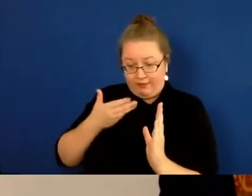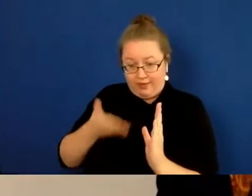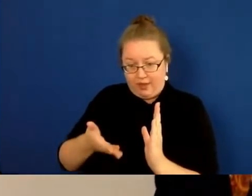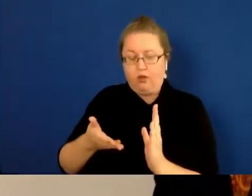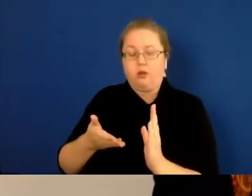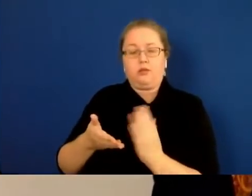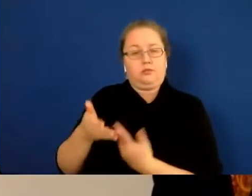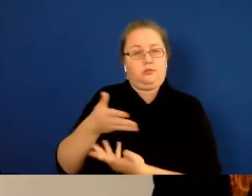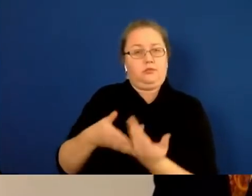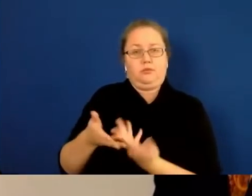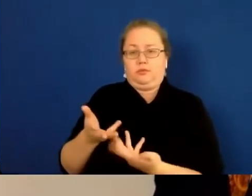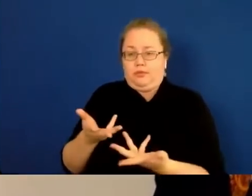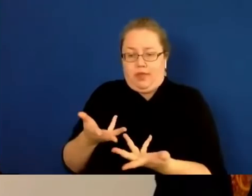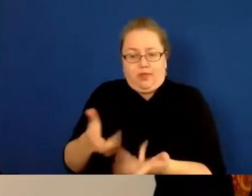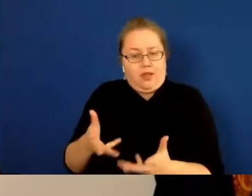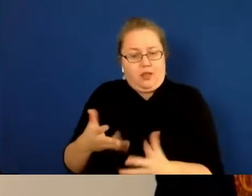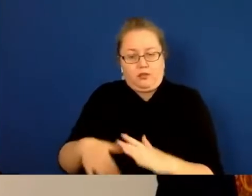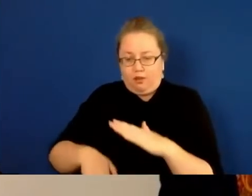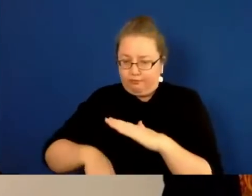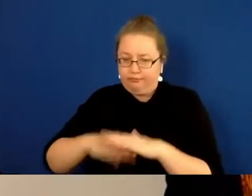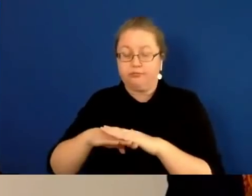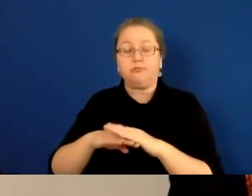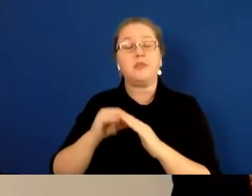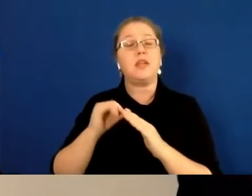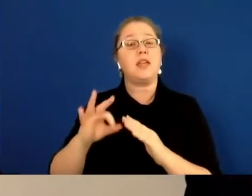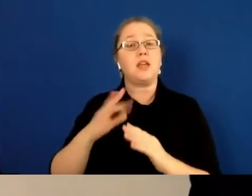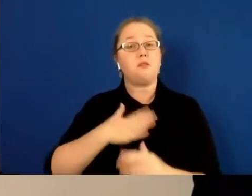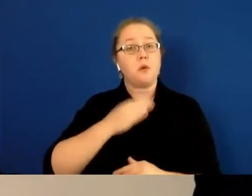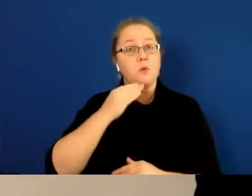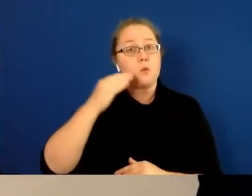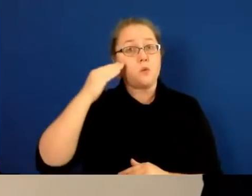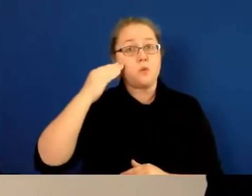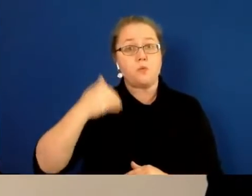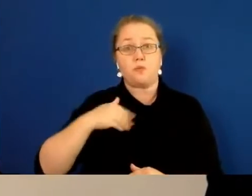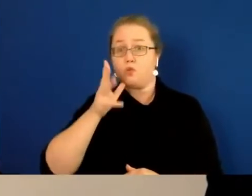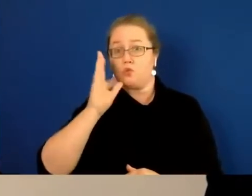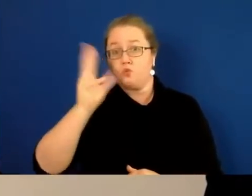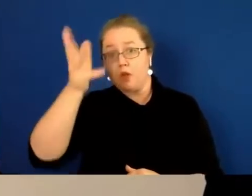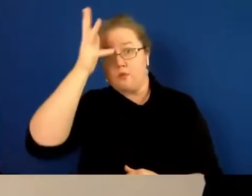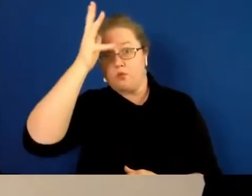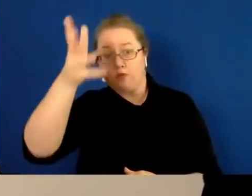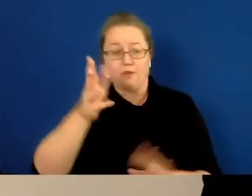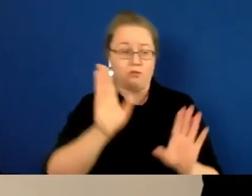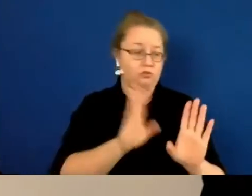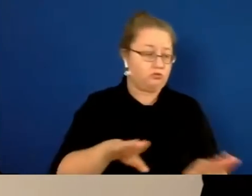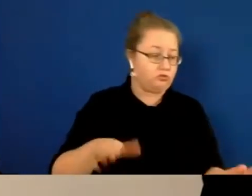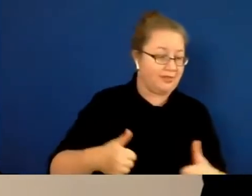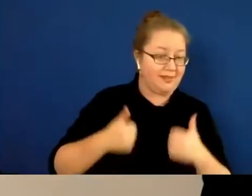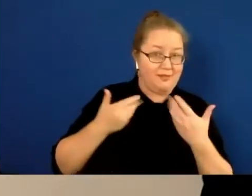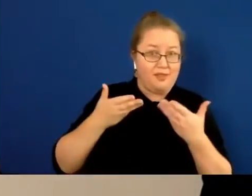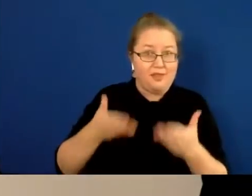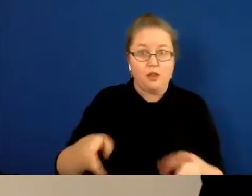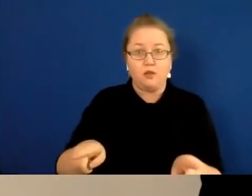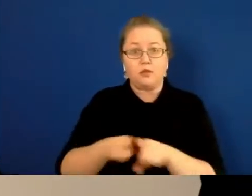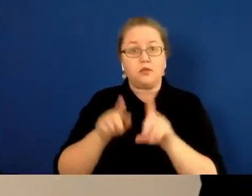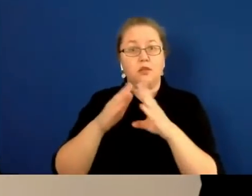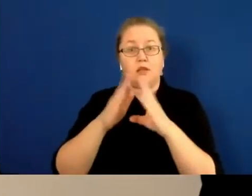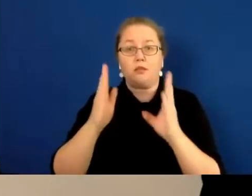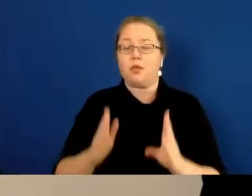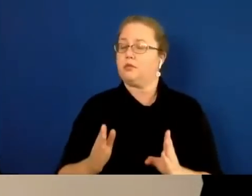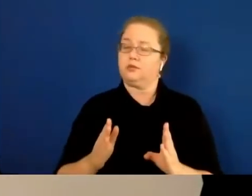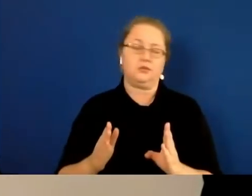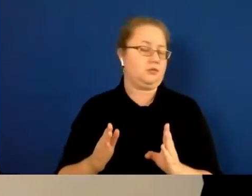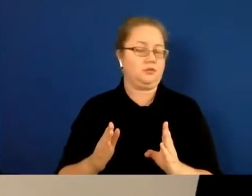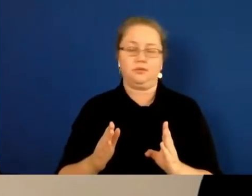that curve back down across this province. We have seen the impact that has happened inadvertently when people have come